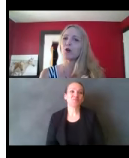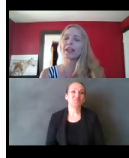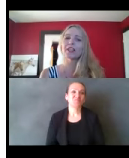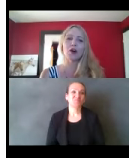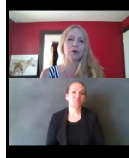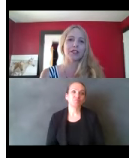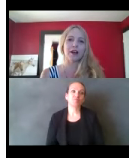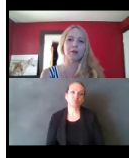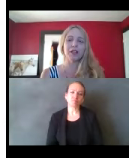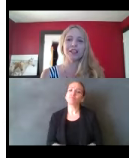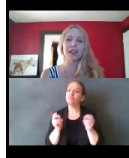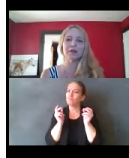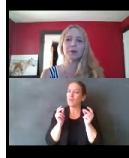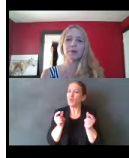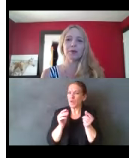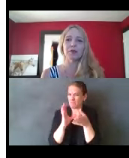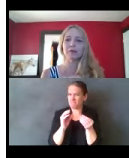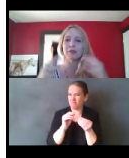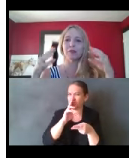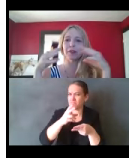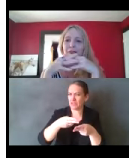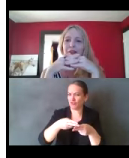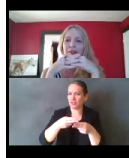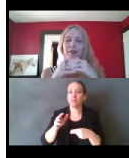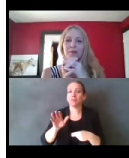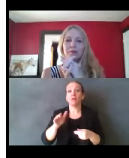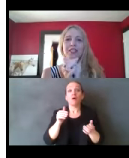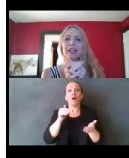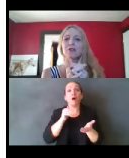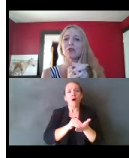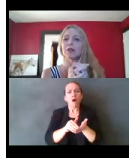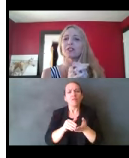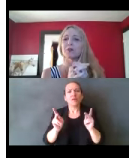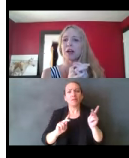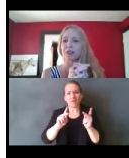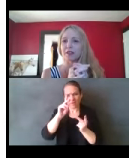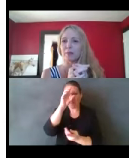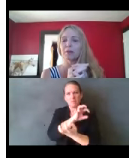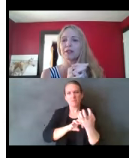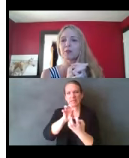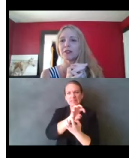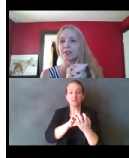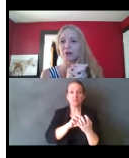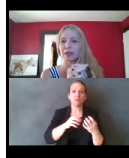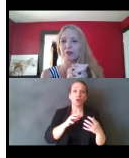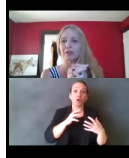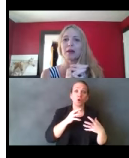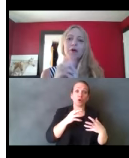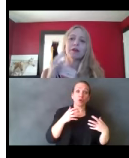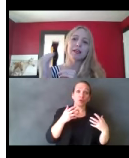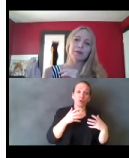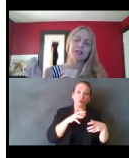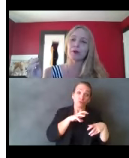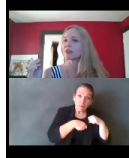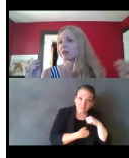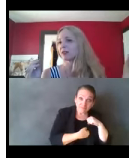Just a quick note. A lot of times people put together grief and depression. They might be experiencing grief and they might want